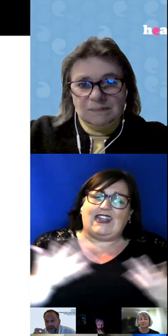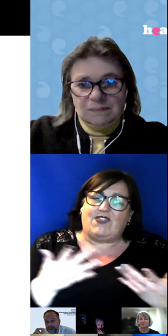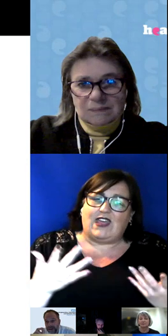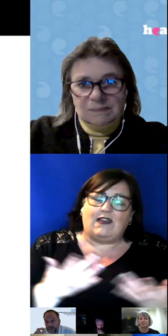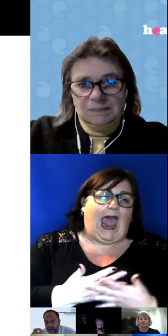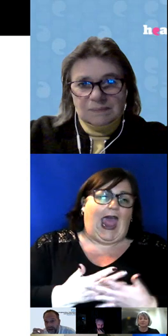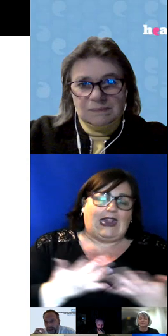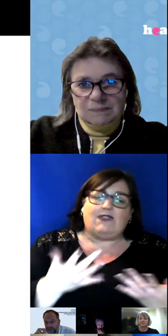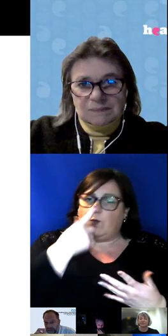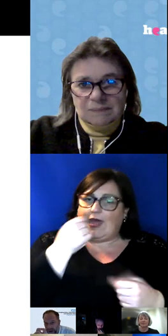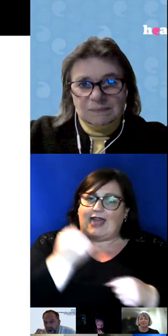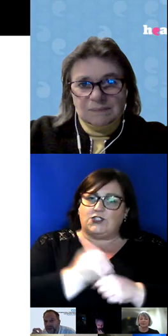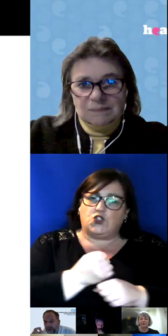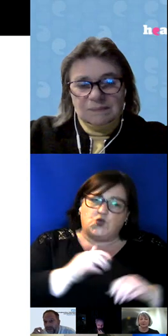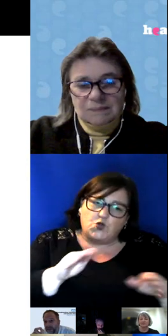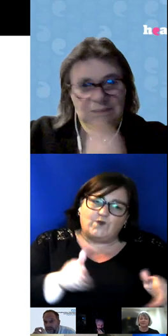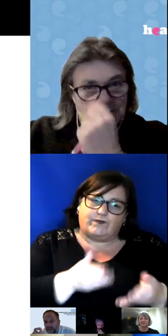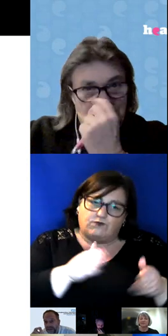we're promoting